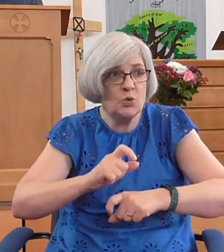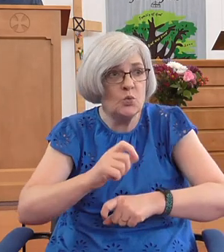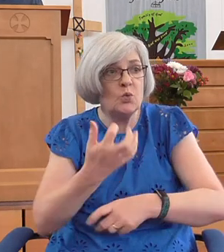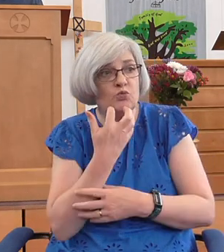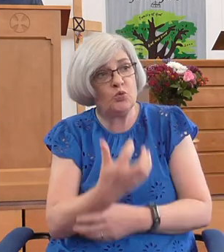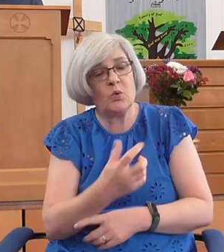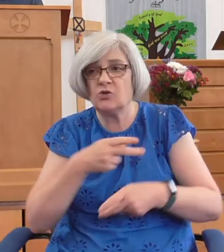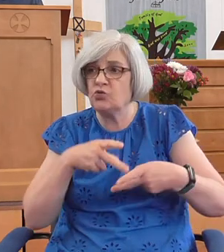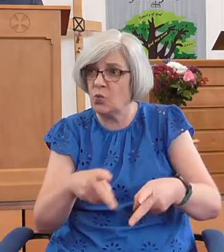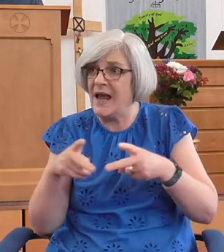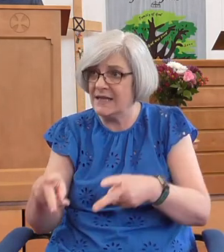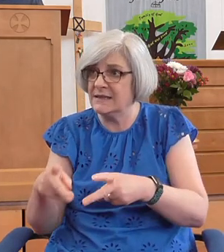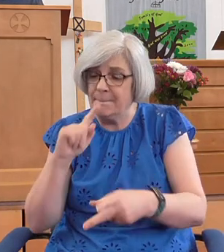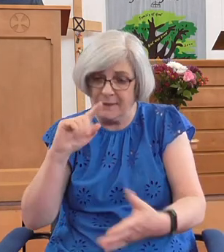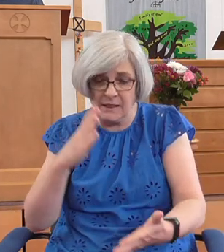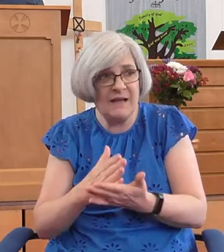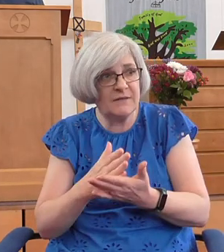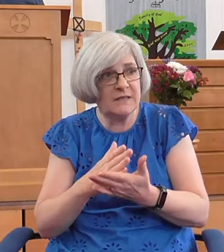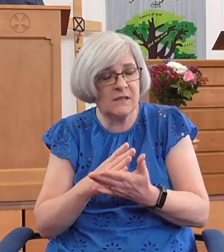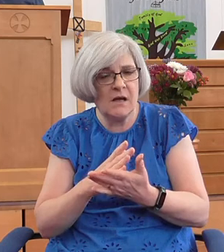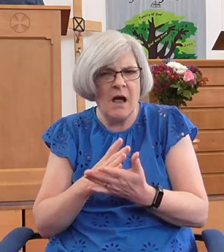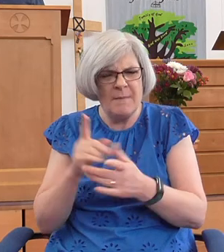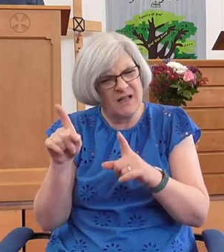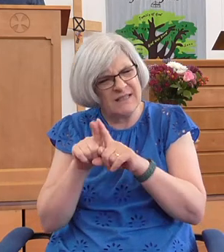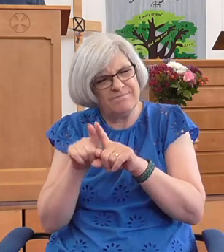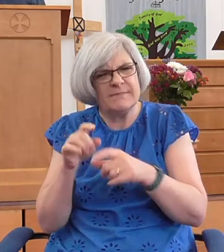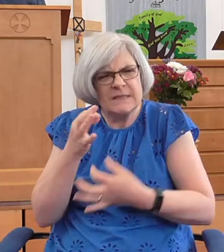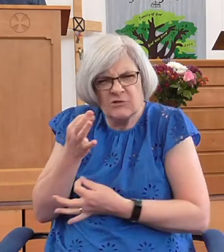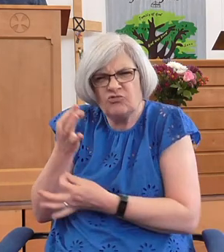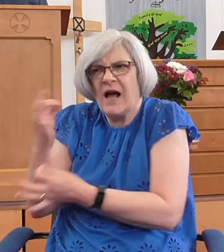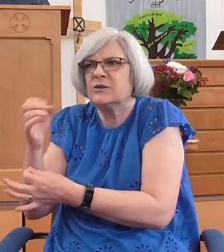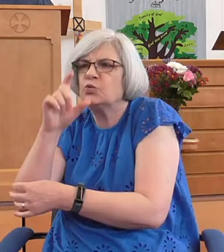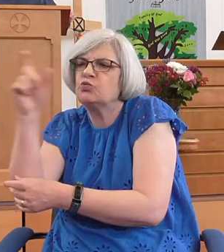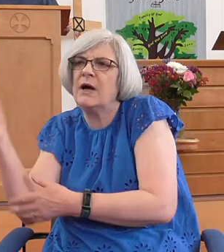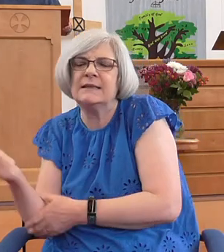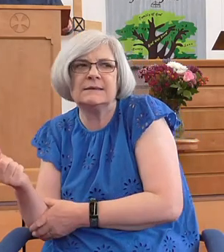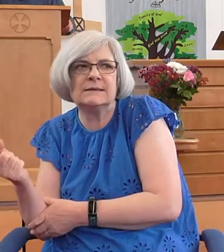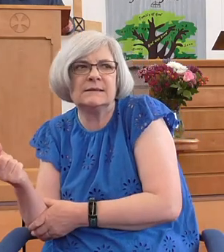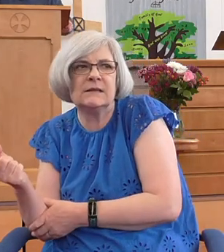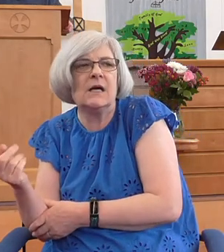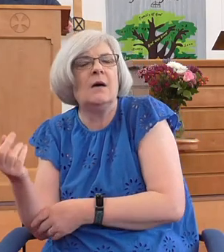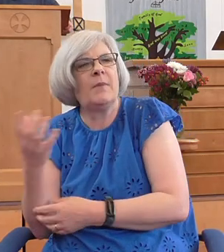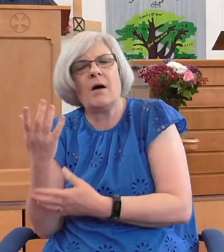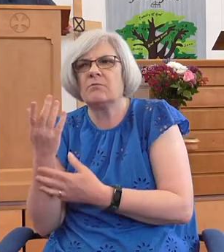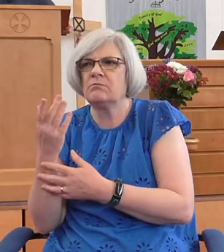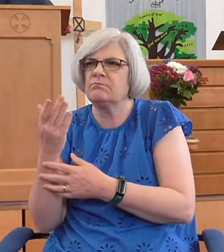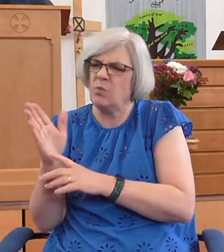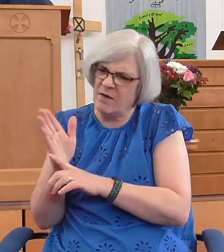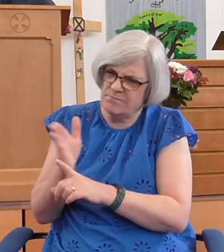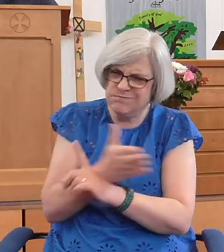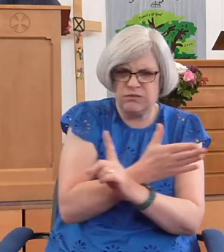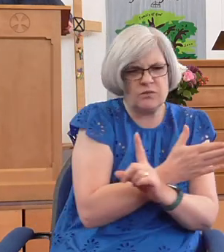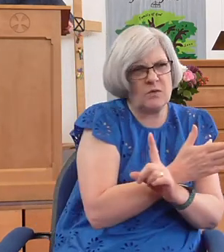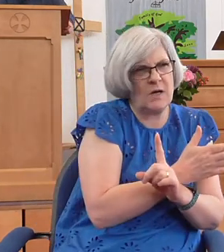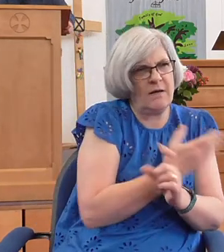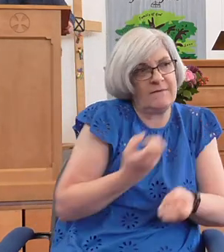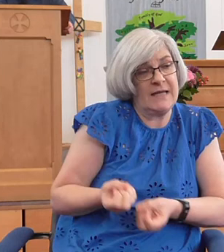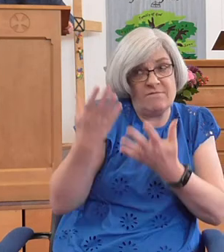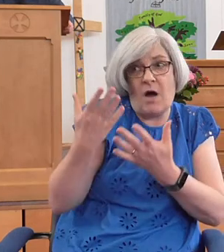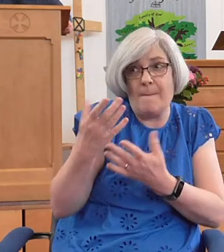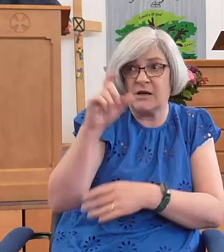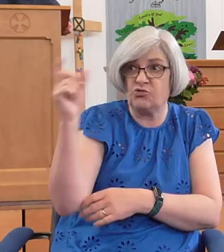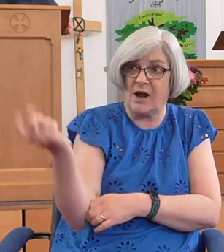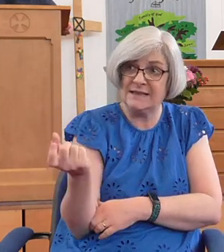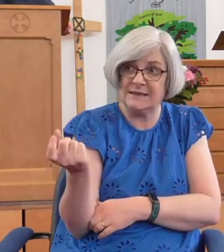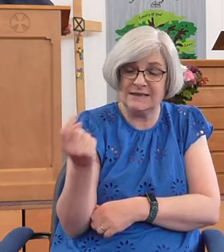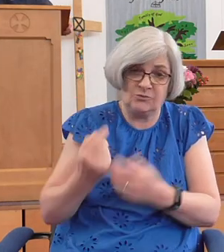Christ, but who were under temptation to turn aside from him and to give up this